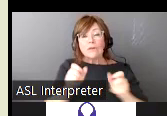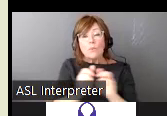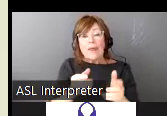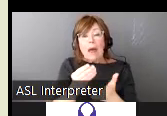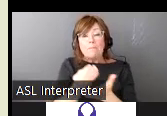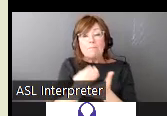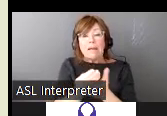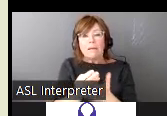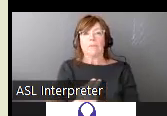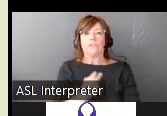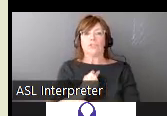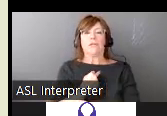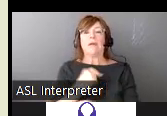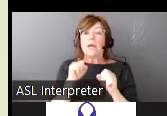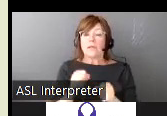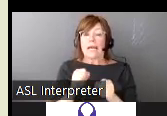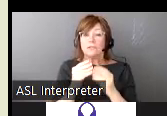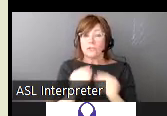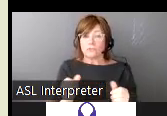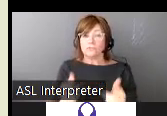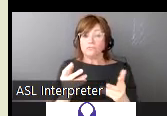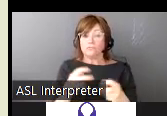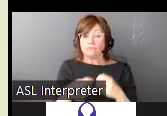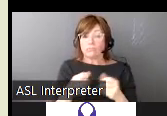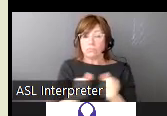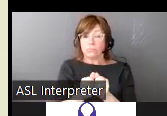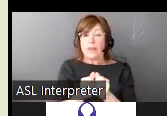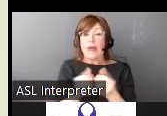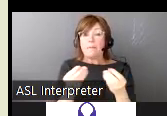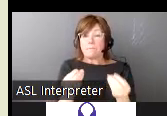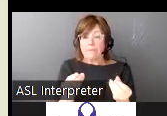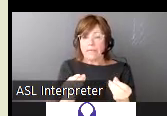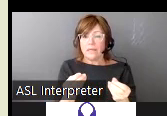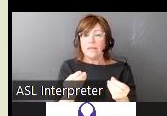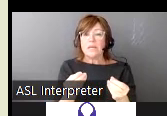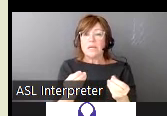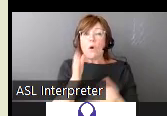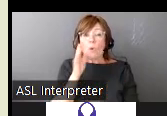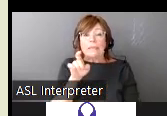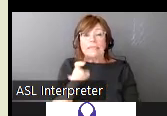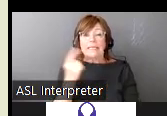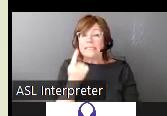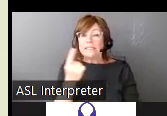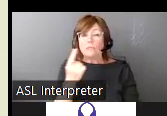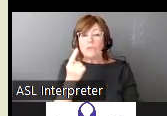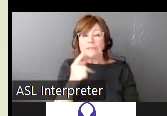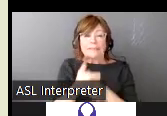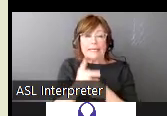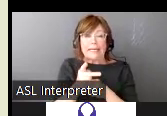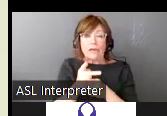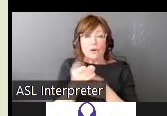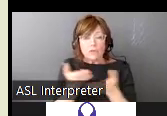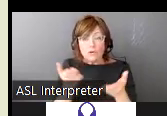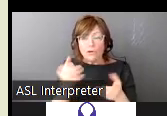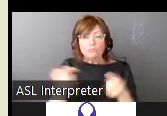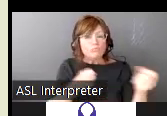can solve a lot of problems with money. You need people to take care of you. You can hire 3 or 4 people to do that. If you want